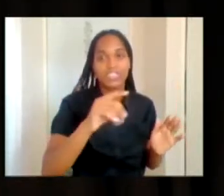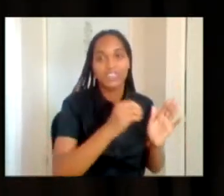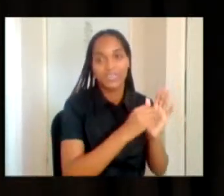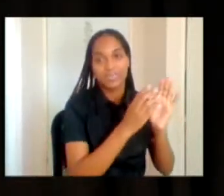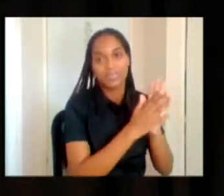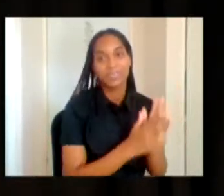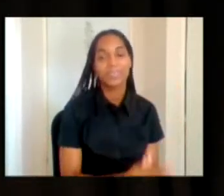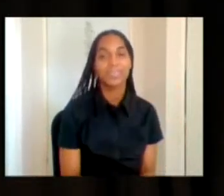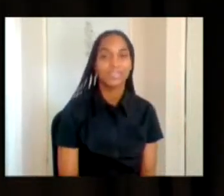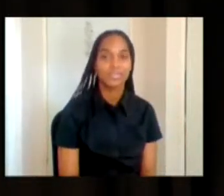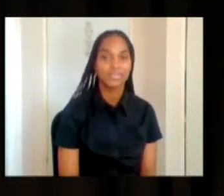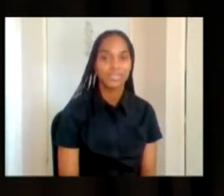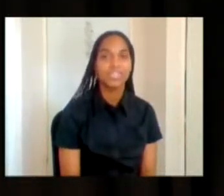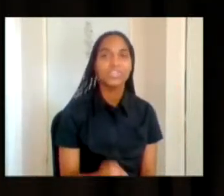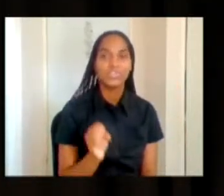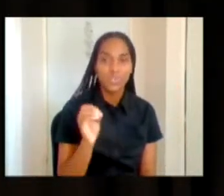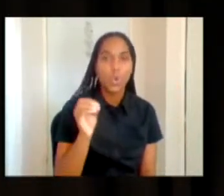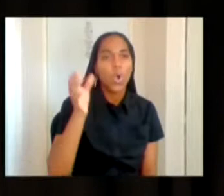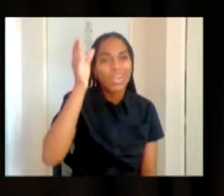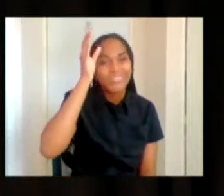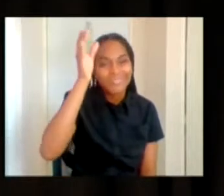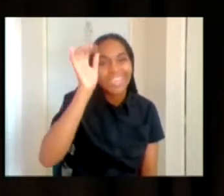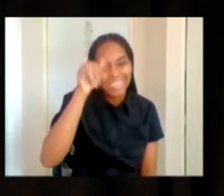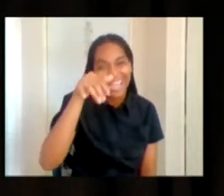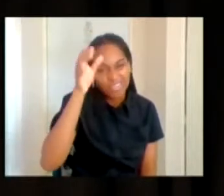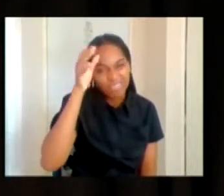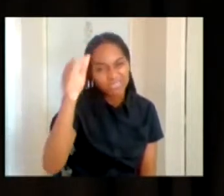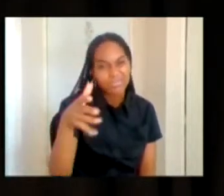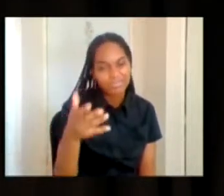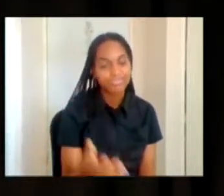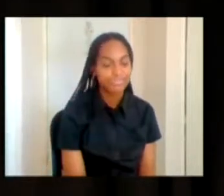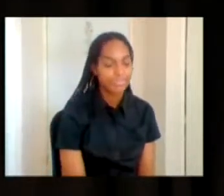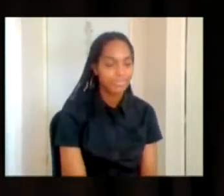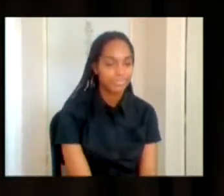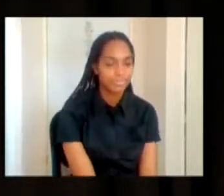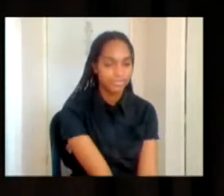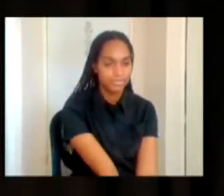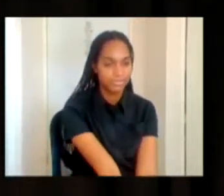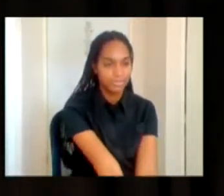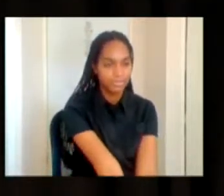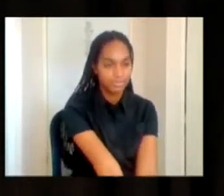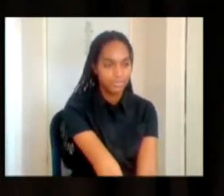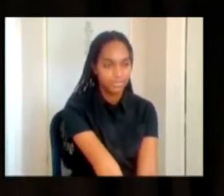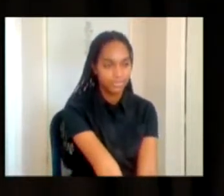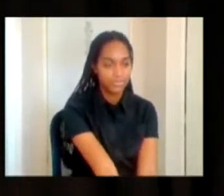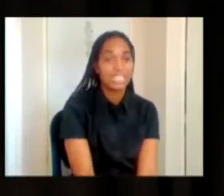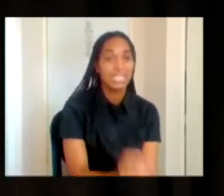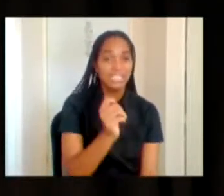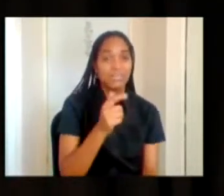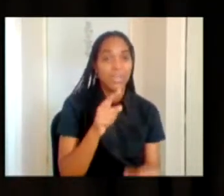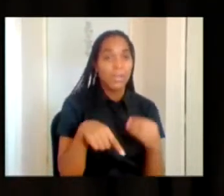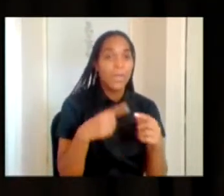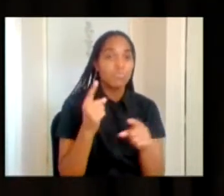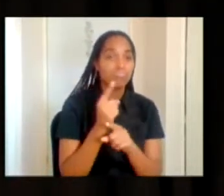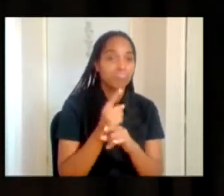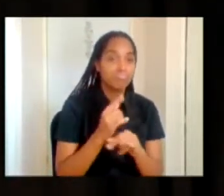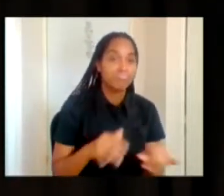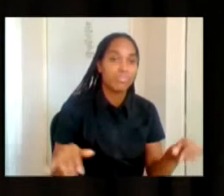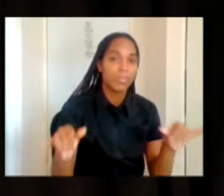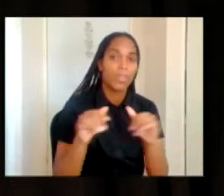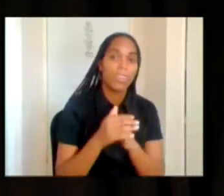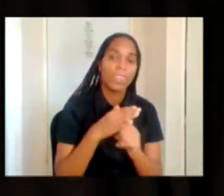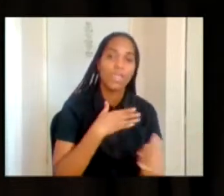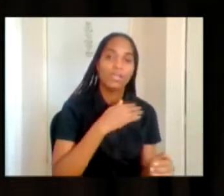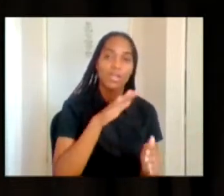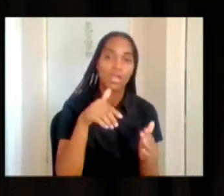but conceptually, that's what's happening. So just a bit about the standards, and all of this stuff is